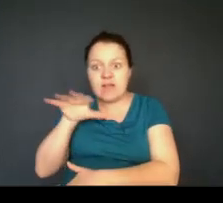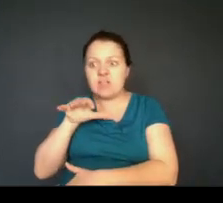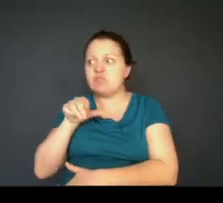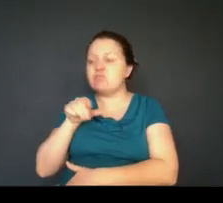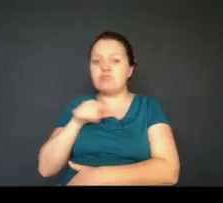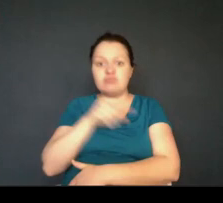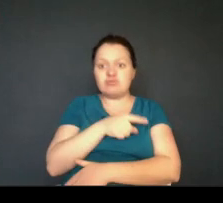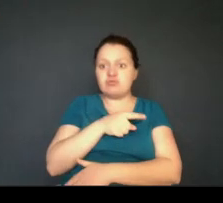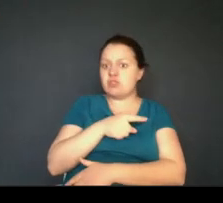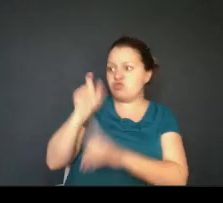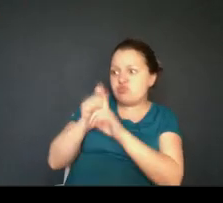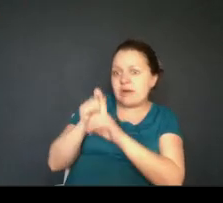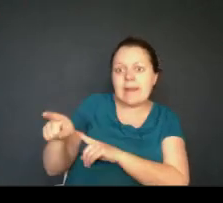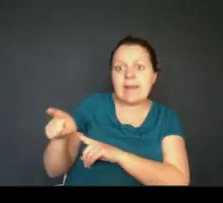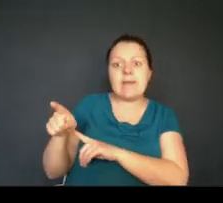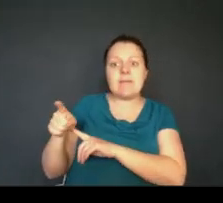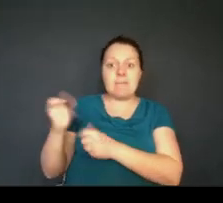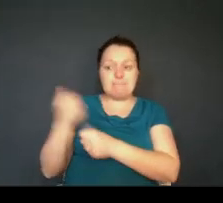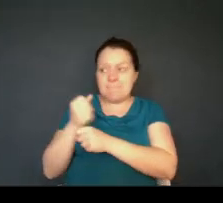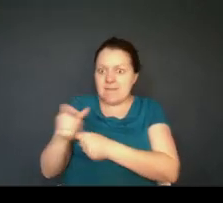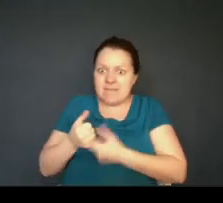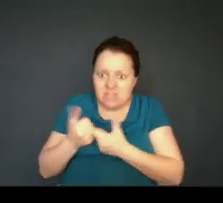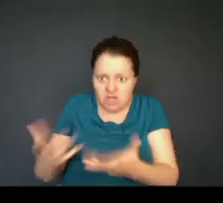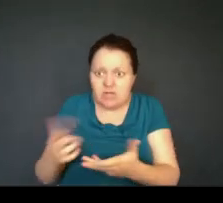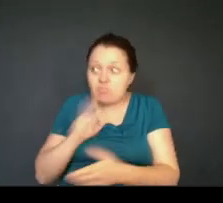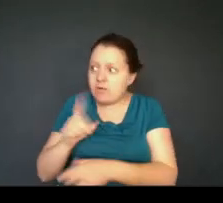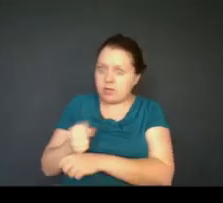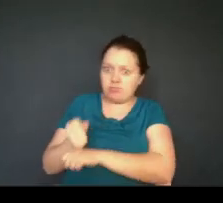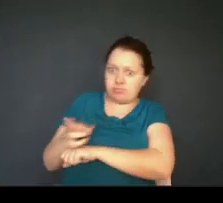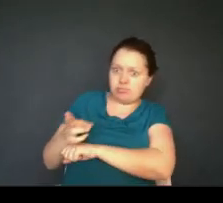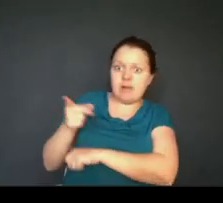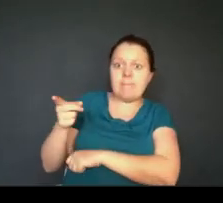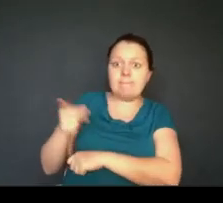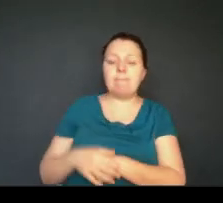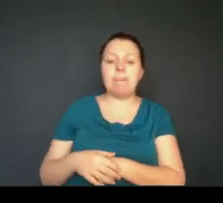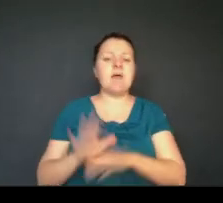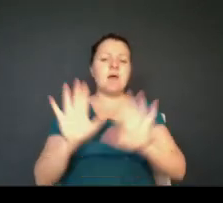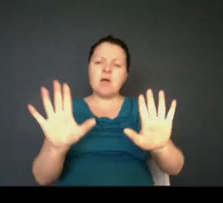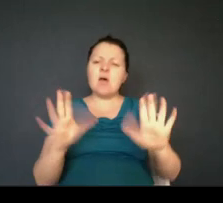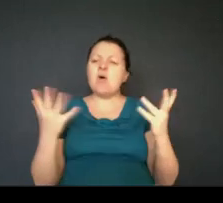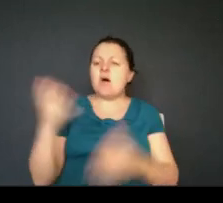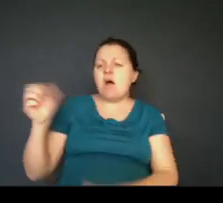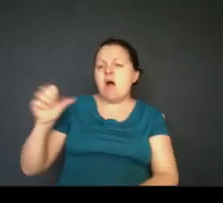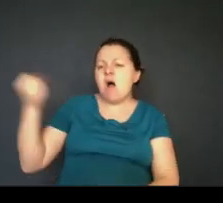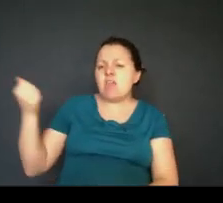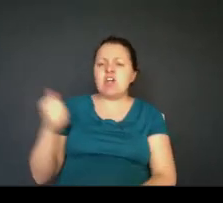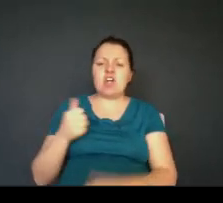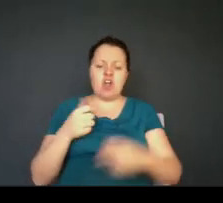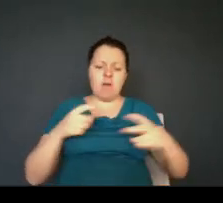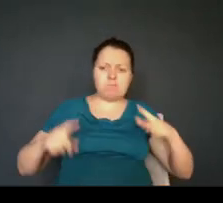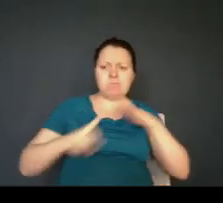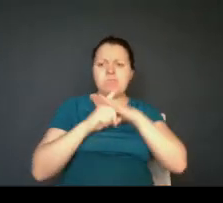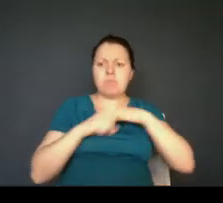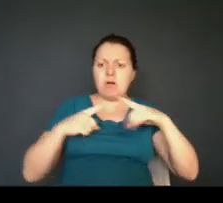let's think. What were some other dragons that Elizabeth faces? What are other conflicts or troubles does she